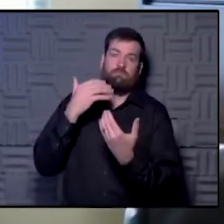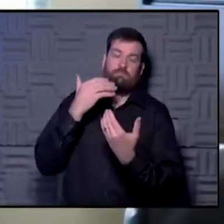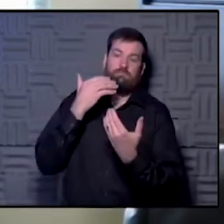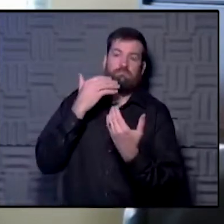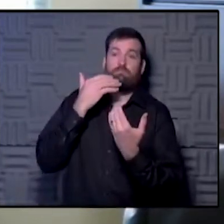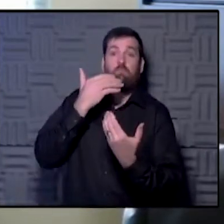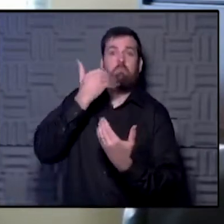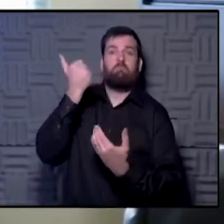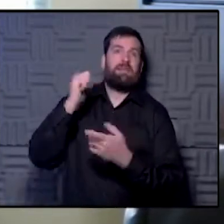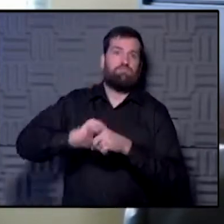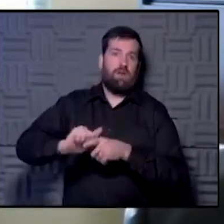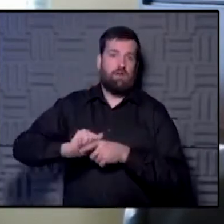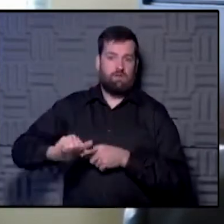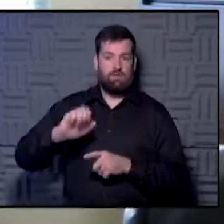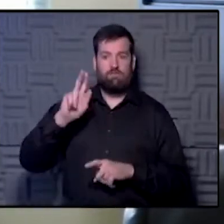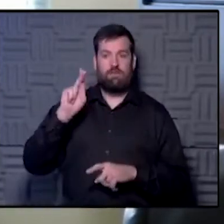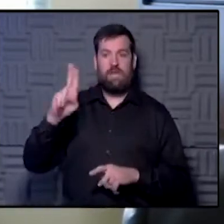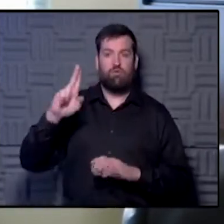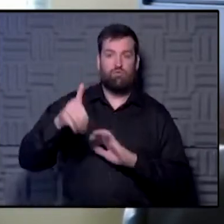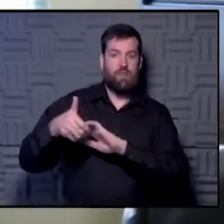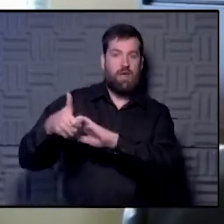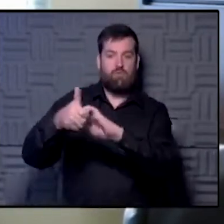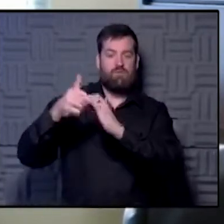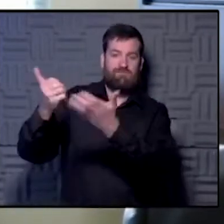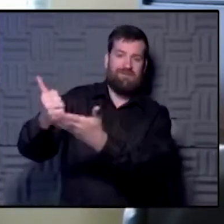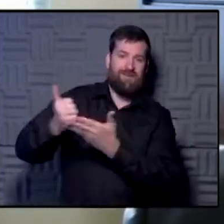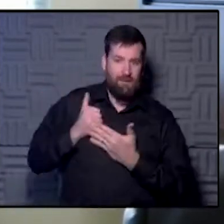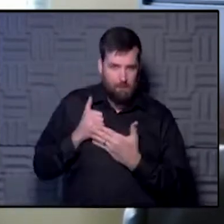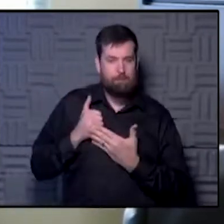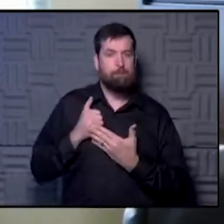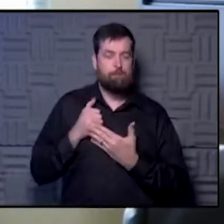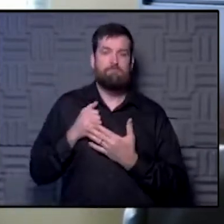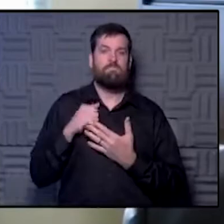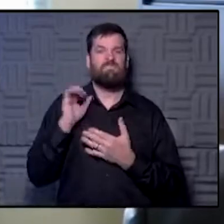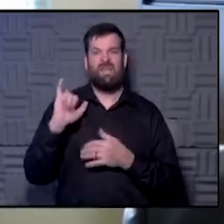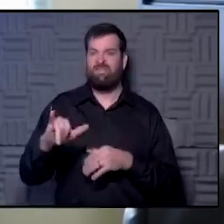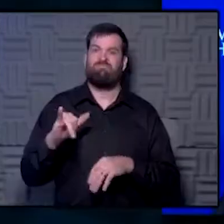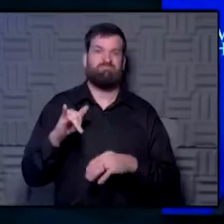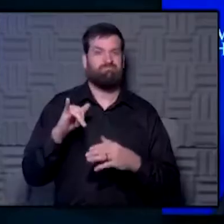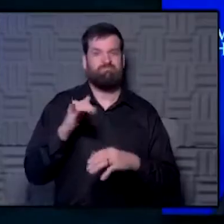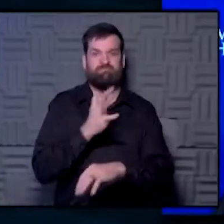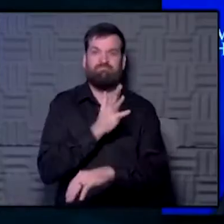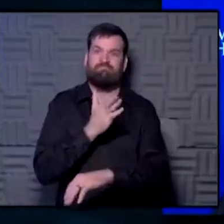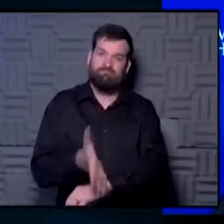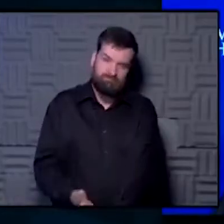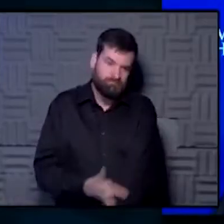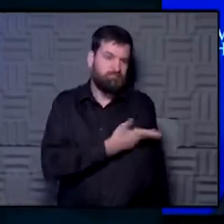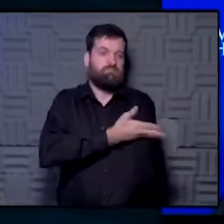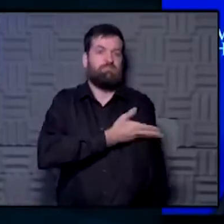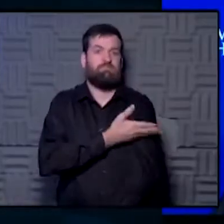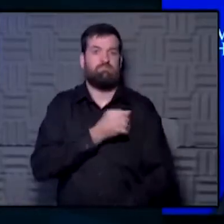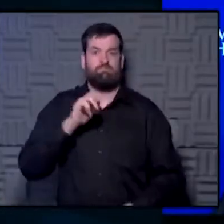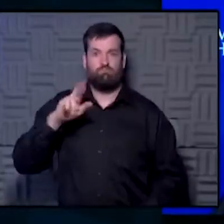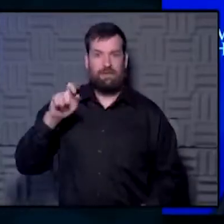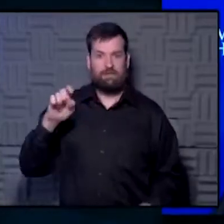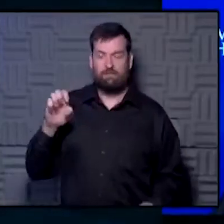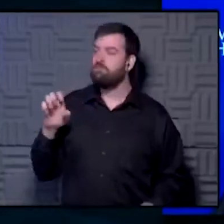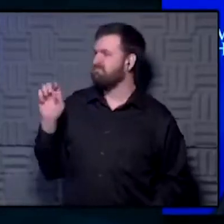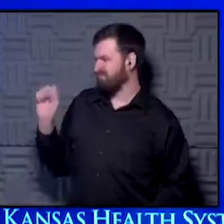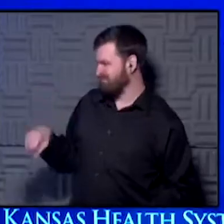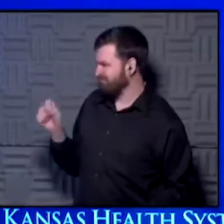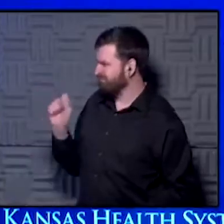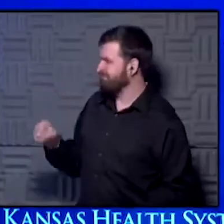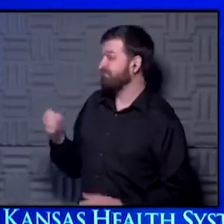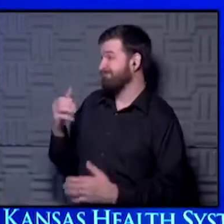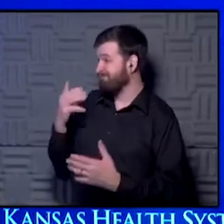KU Collaborative helping our rural communities achieve those kind of rates. That's awesome. It takes